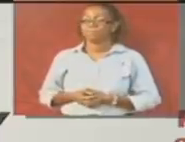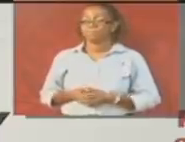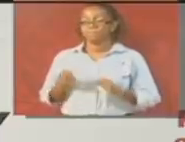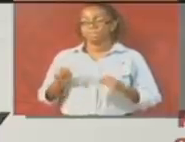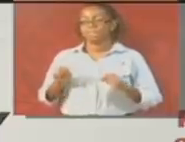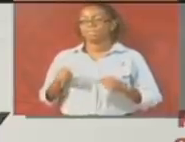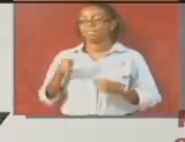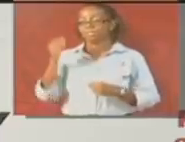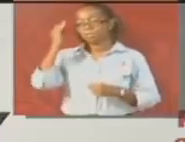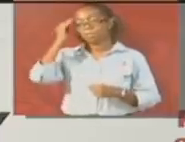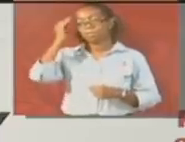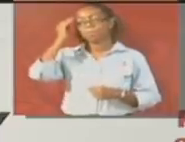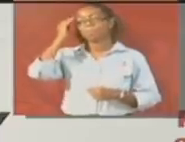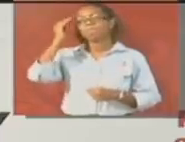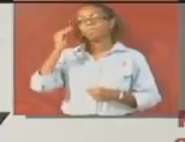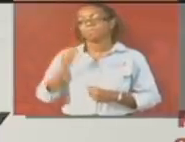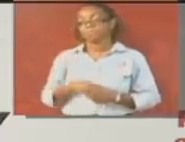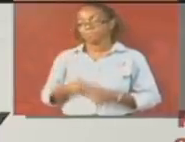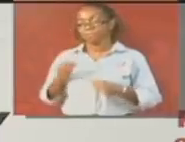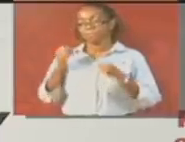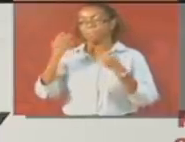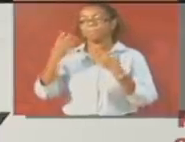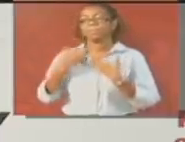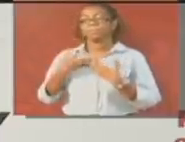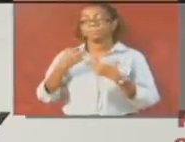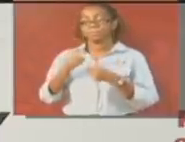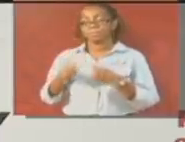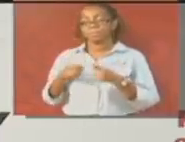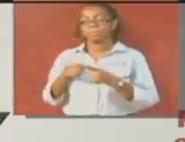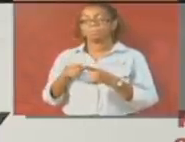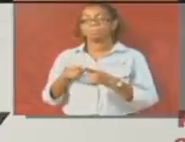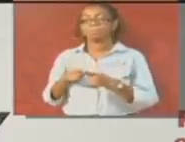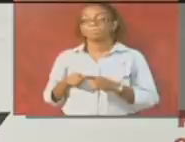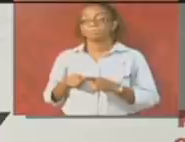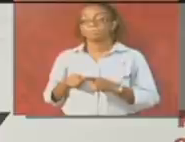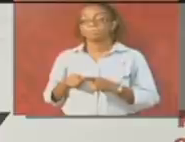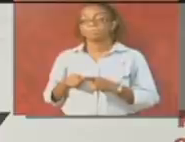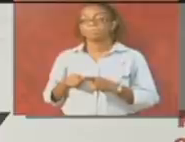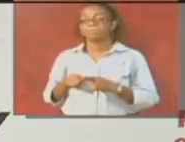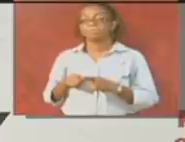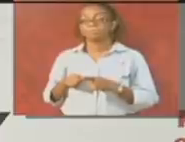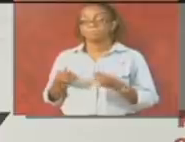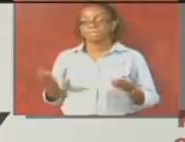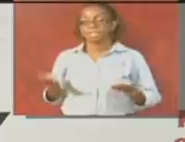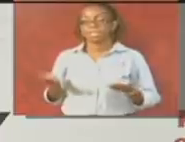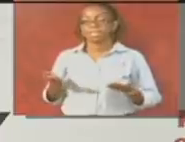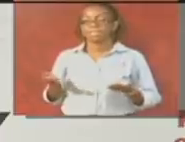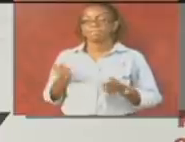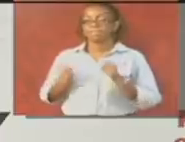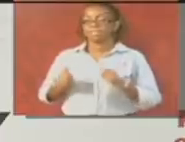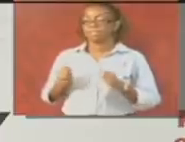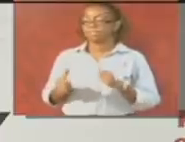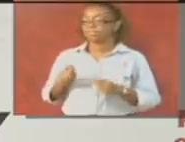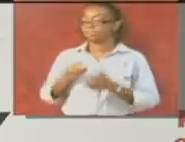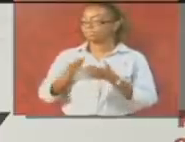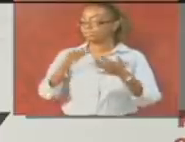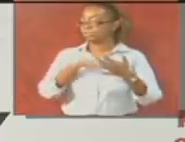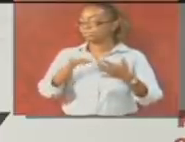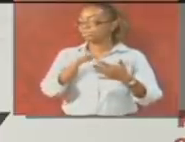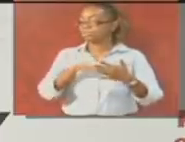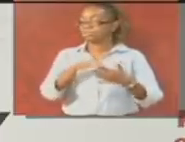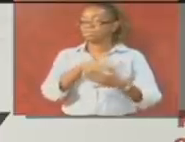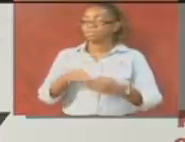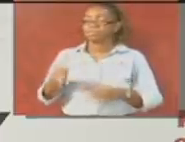that information on both our local and an international studies show that the indoor areas,